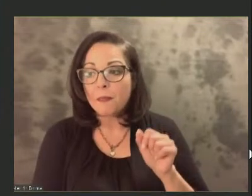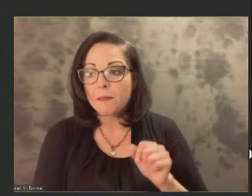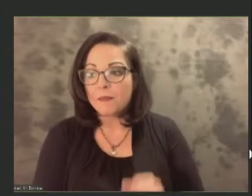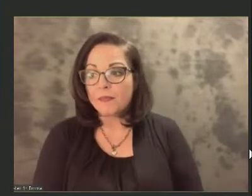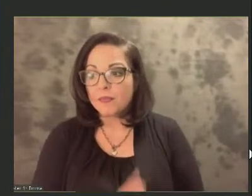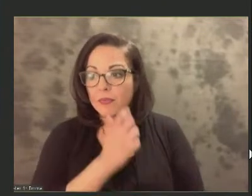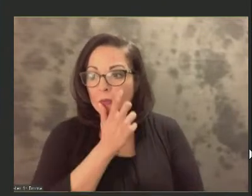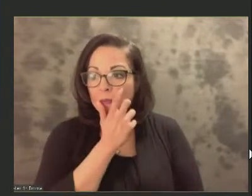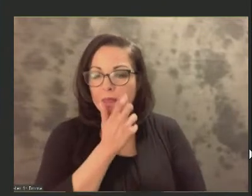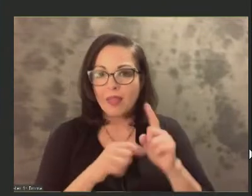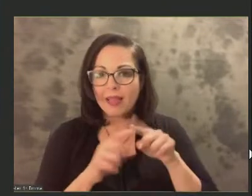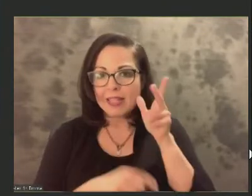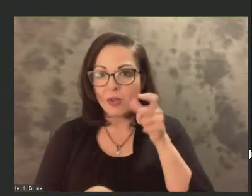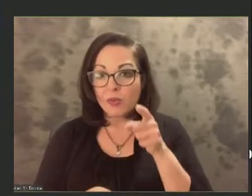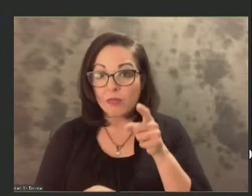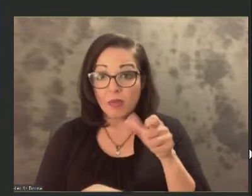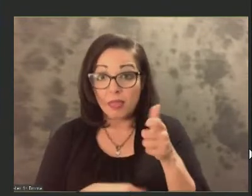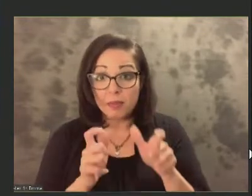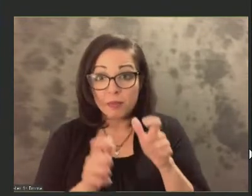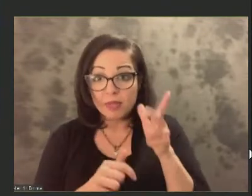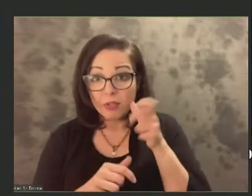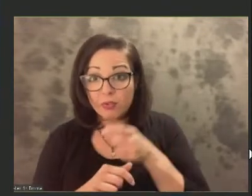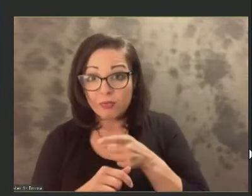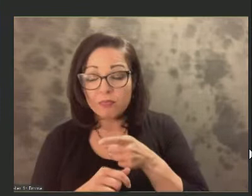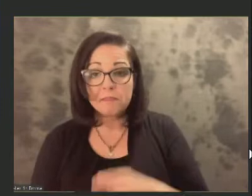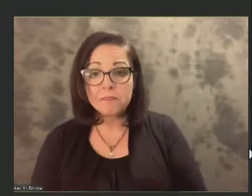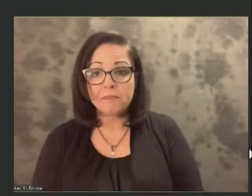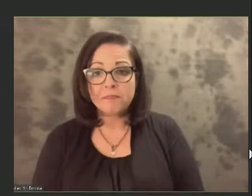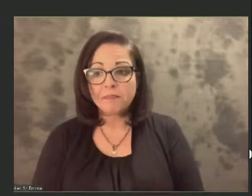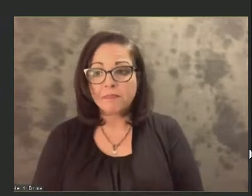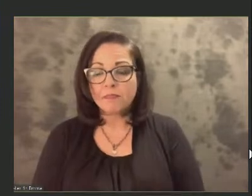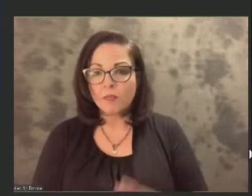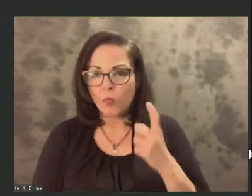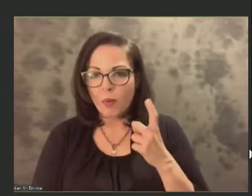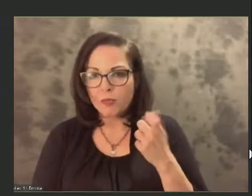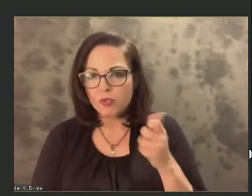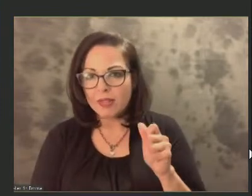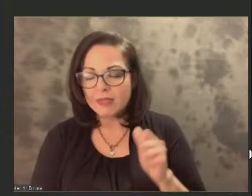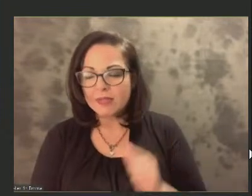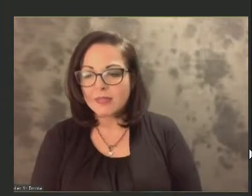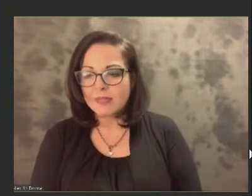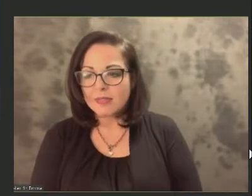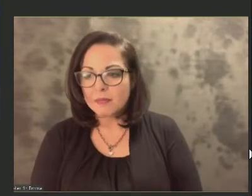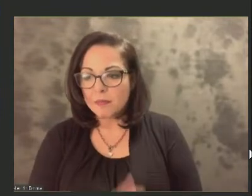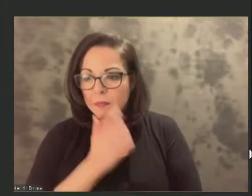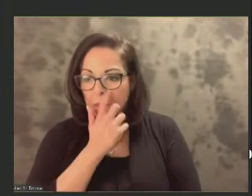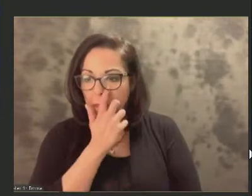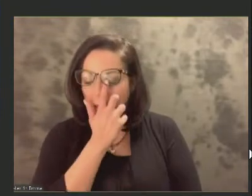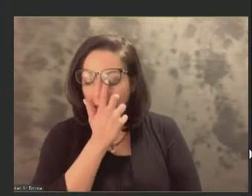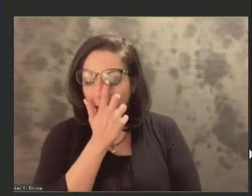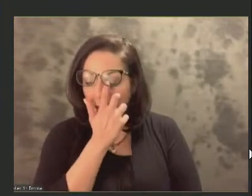I'm not hearing you. Are others hearing her? Try one more time with your audio, please.